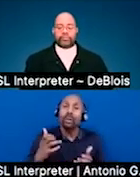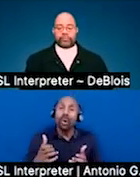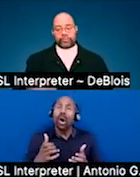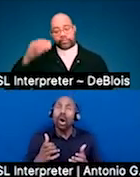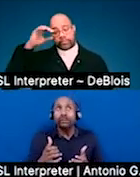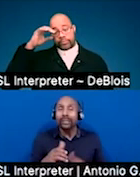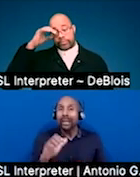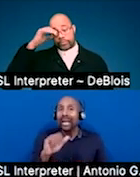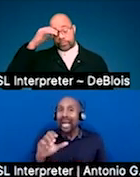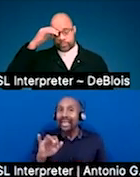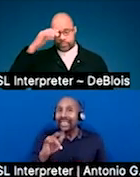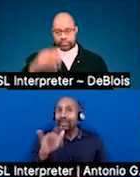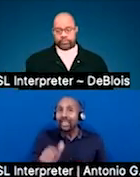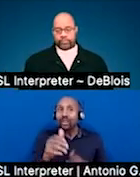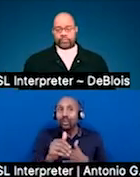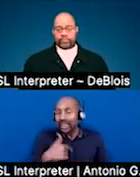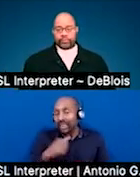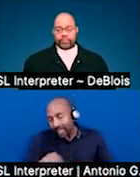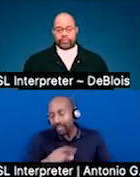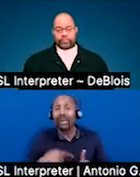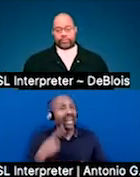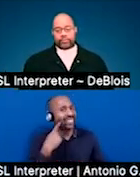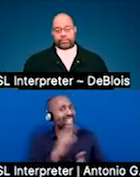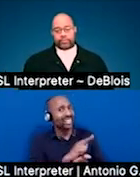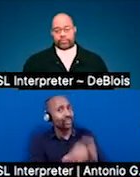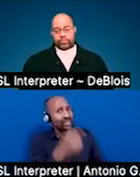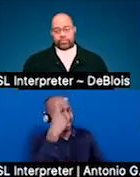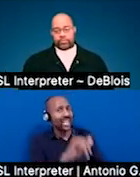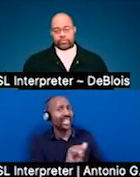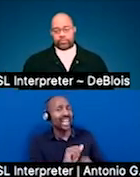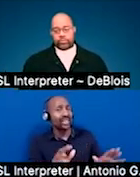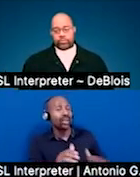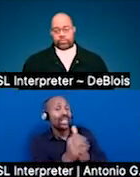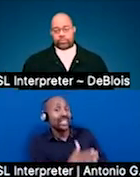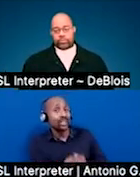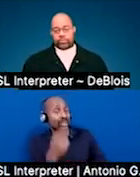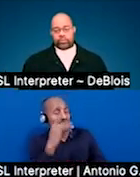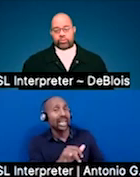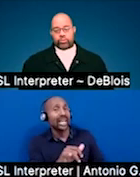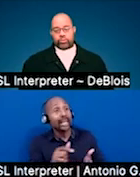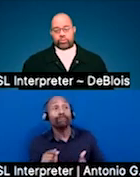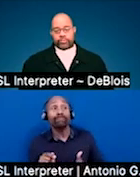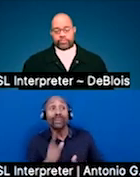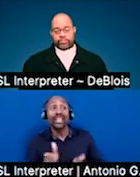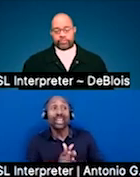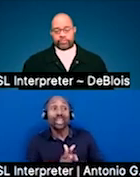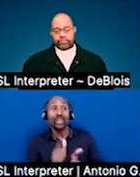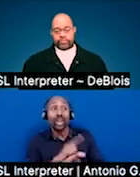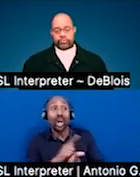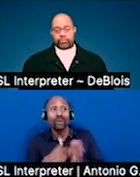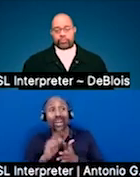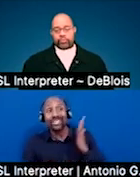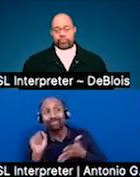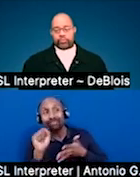is something that leaders really need to know and to better understand that this is the law, as much as student data privacy and